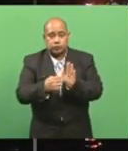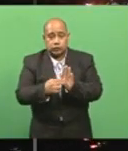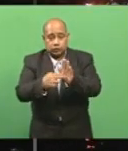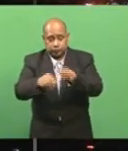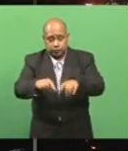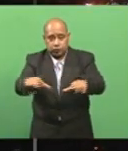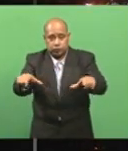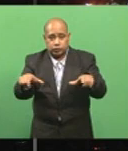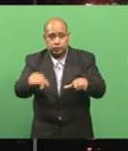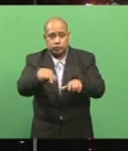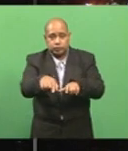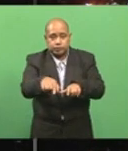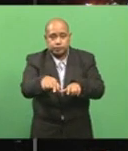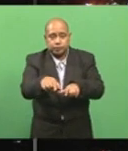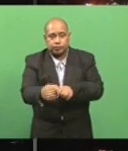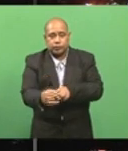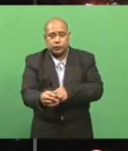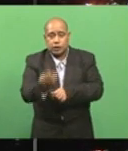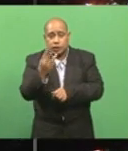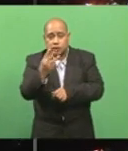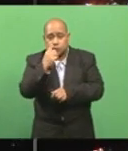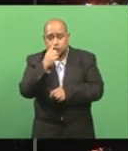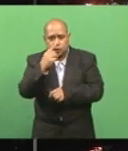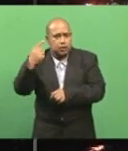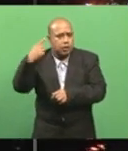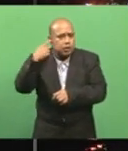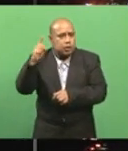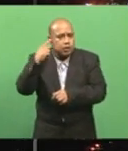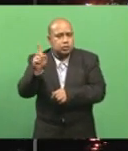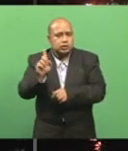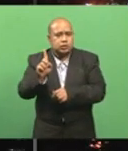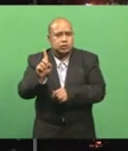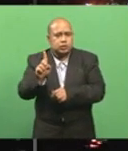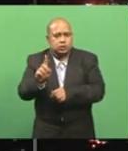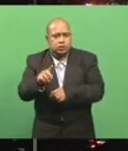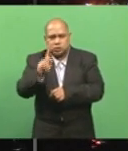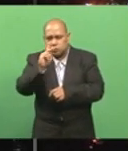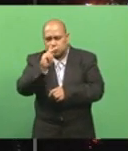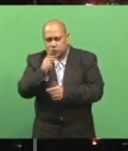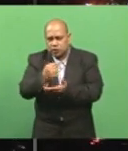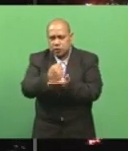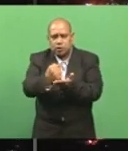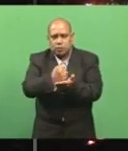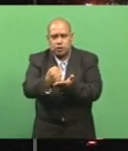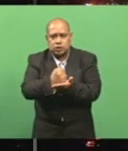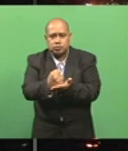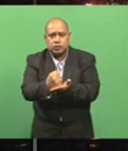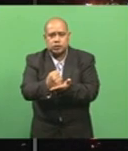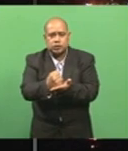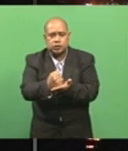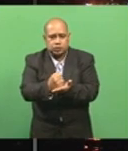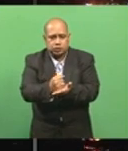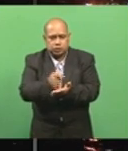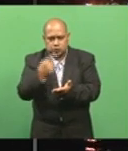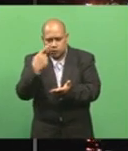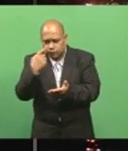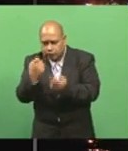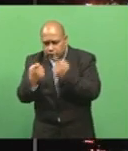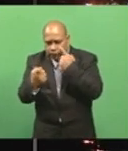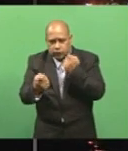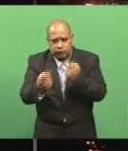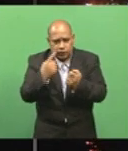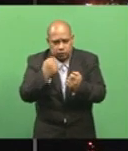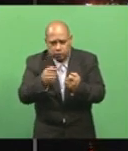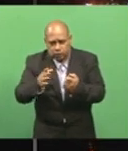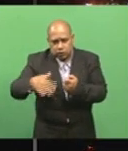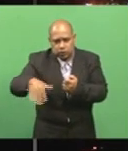3 people for breaches of the Public Health Act has today convicted and fined an individual for the same offence. Siromi Turanga,